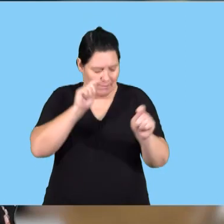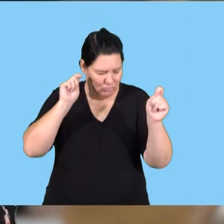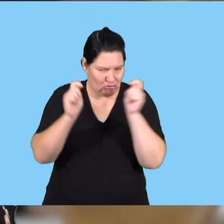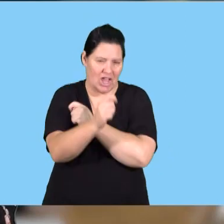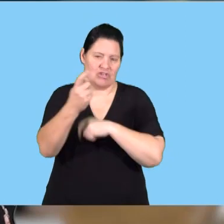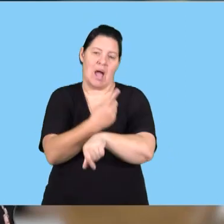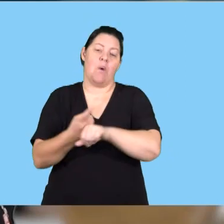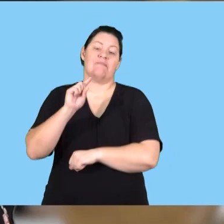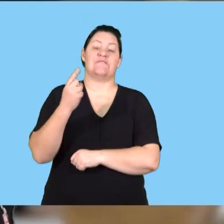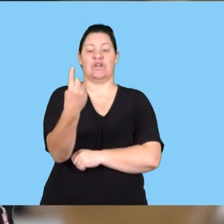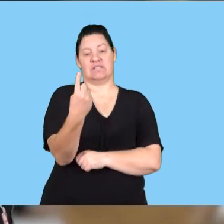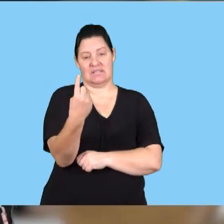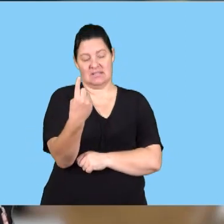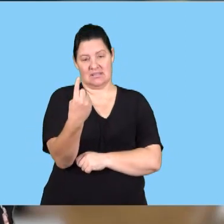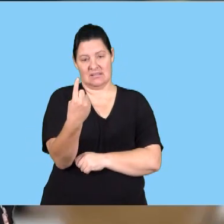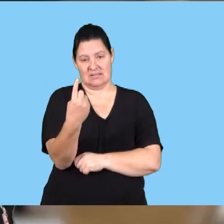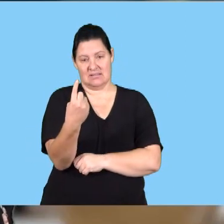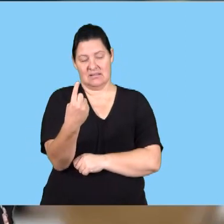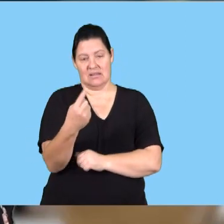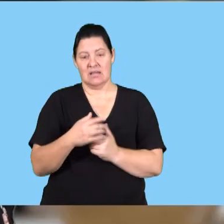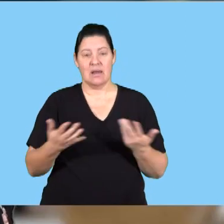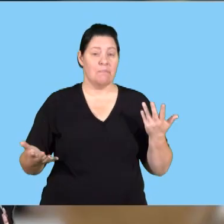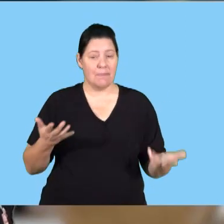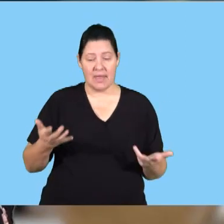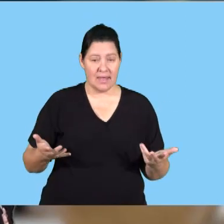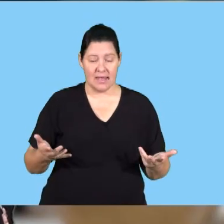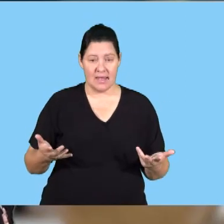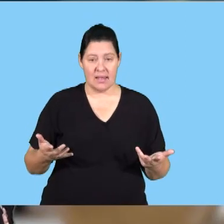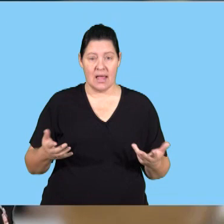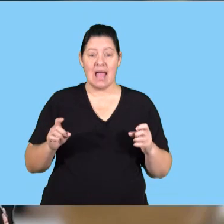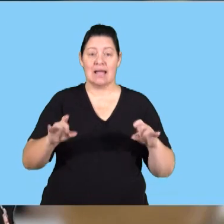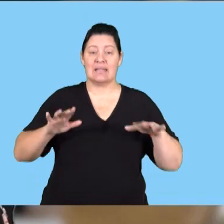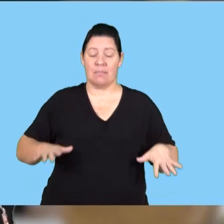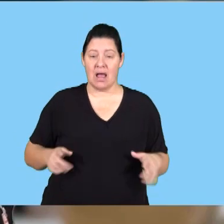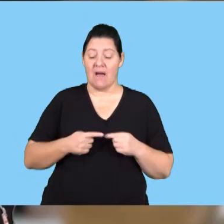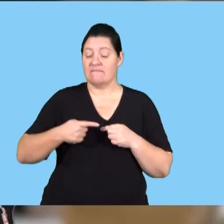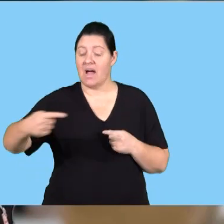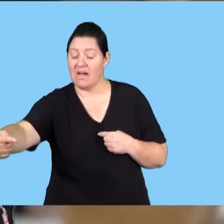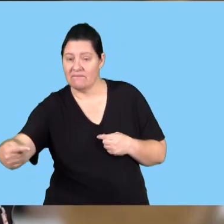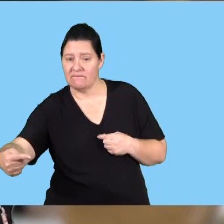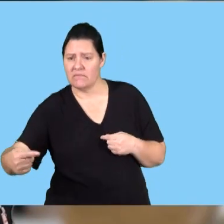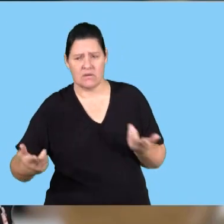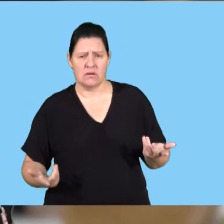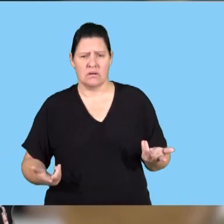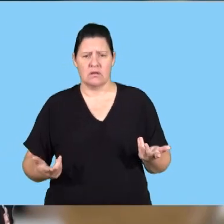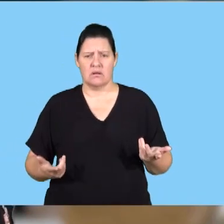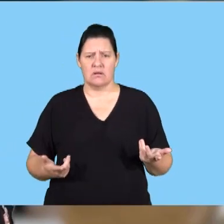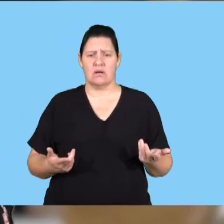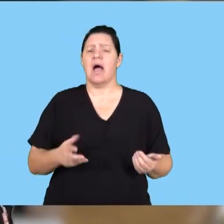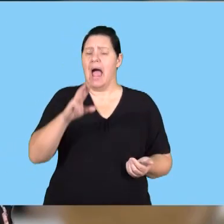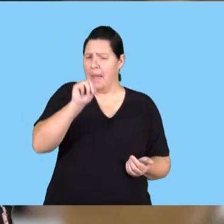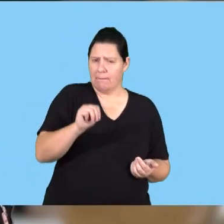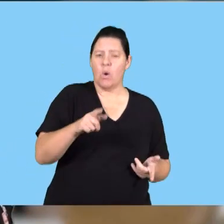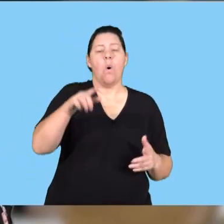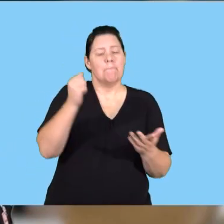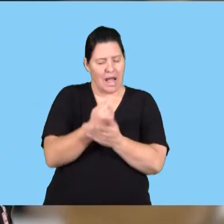time to hours always. And if it happens that the examiner gives you the distance which is not converted, as well,